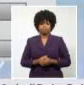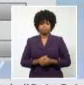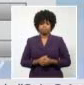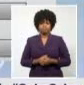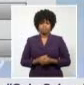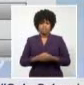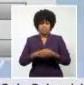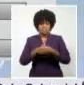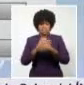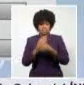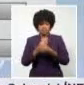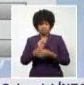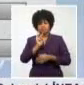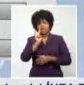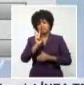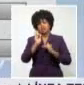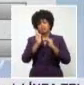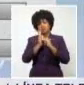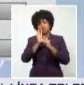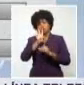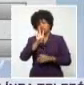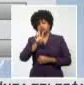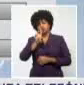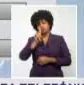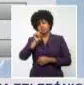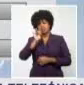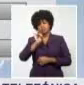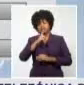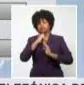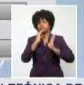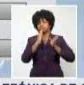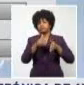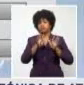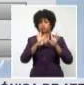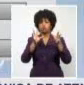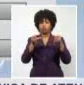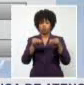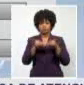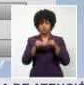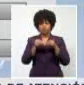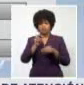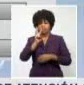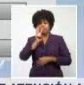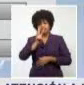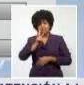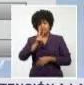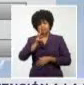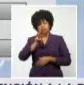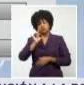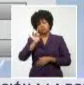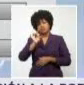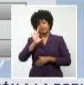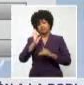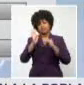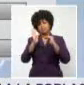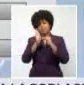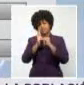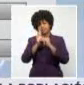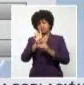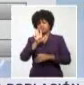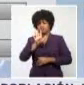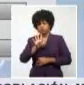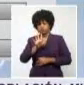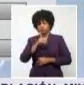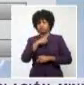315 and 5 deaths. This gives a worldwide lethality of 6.73%. Now, more